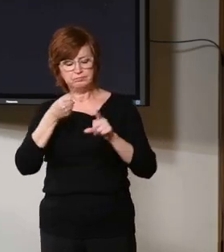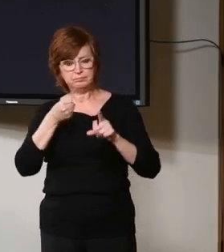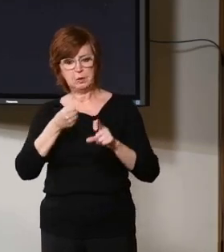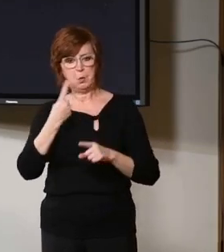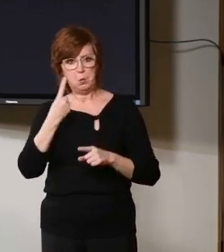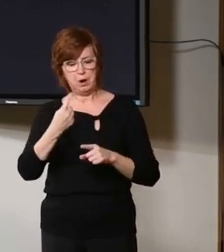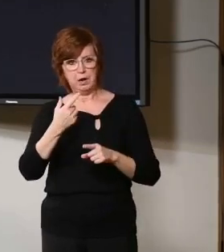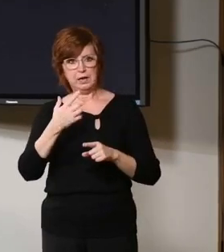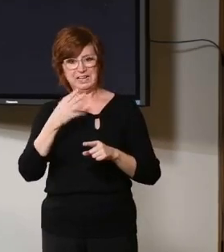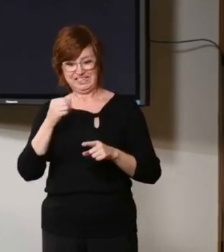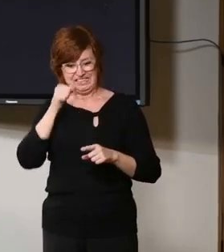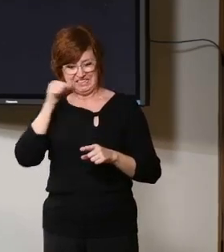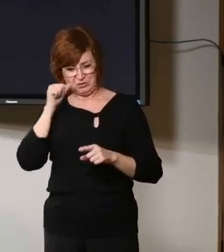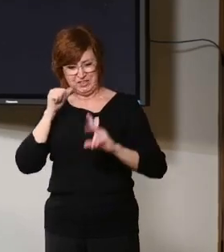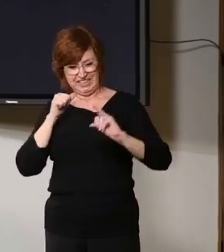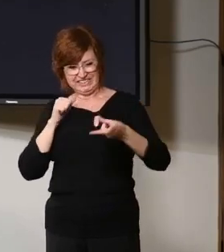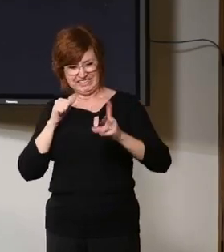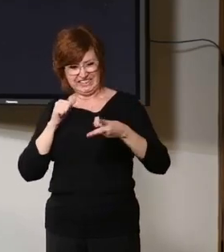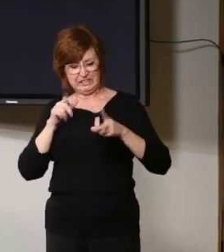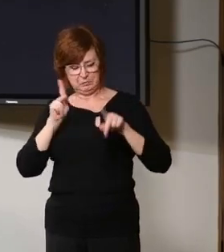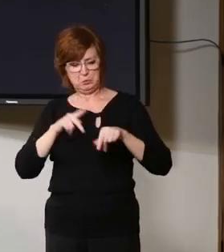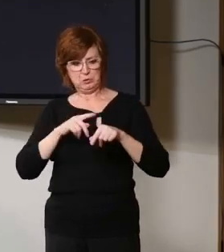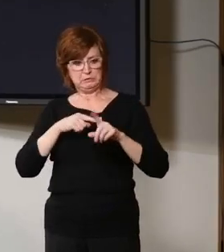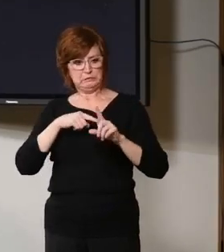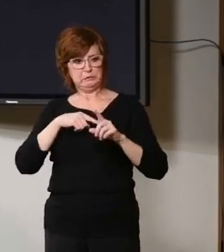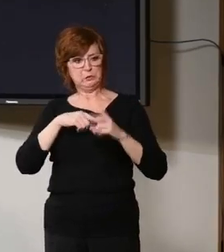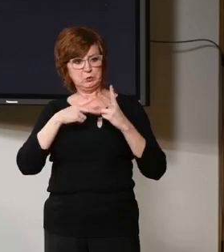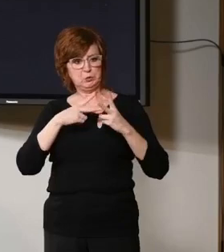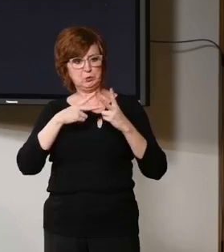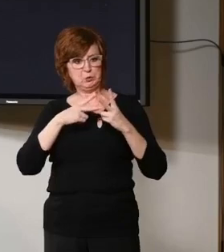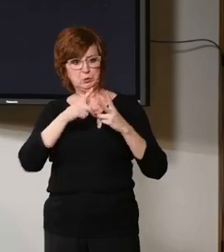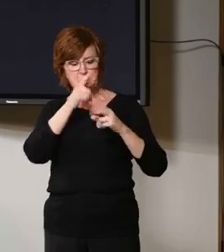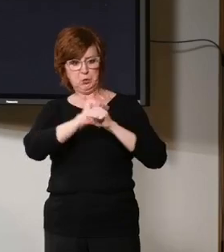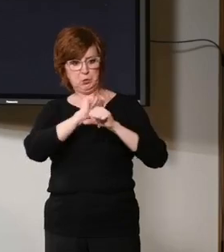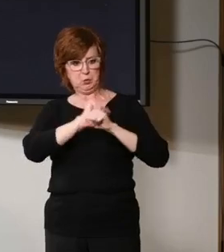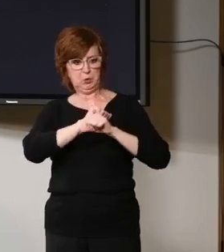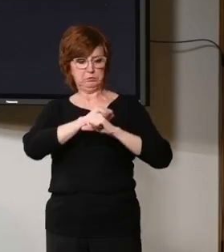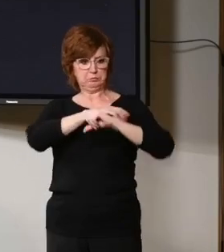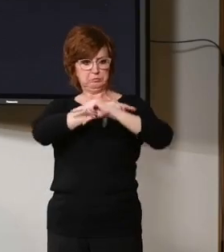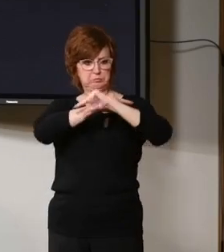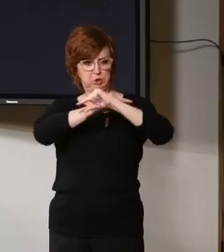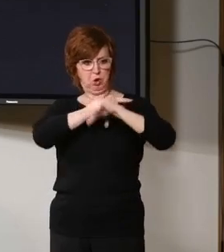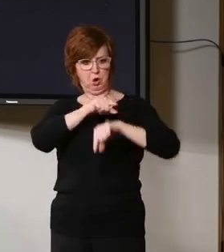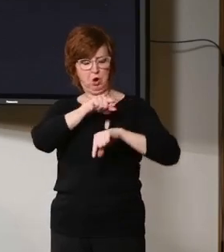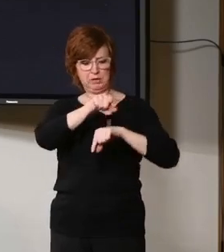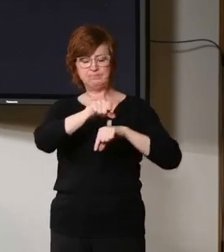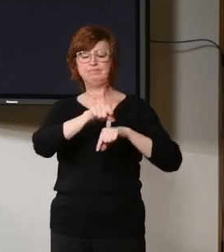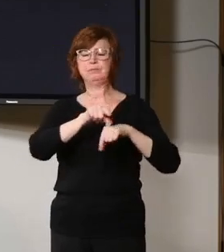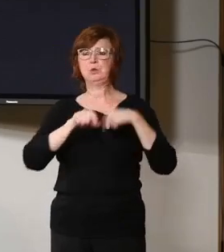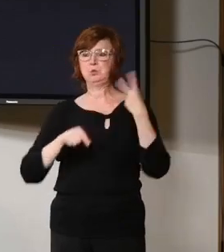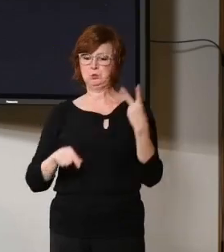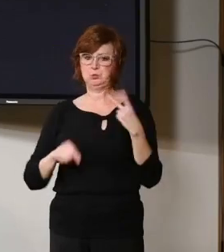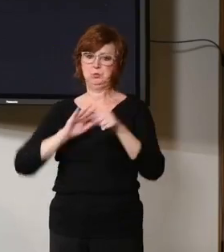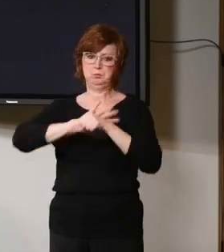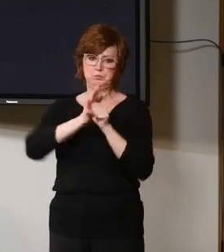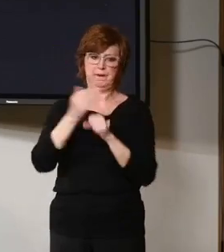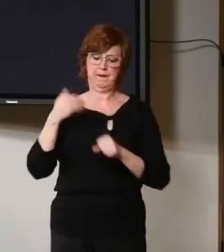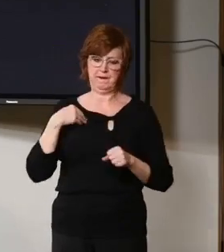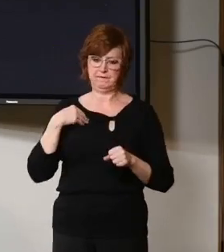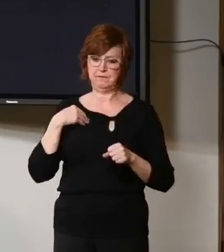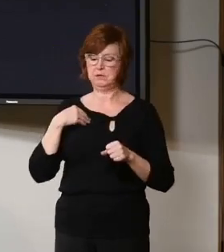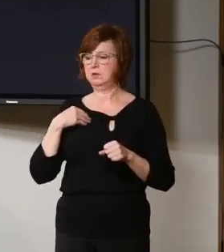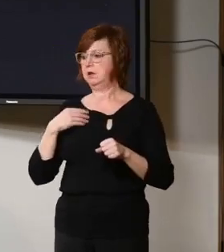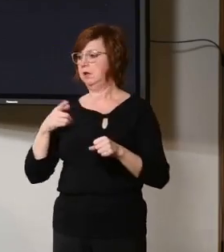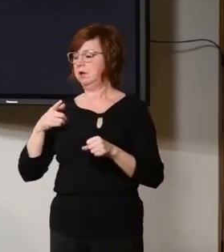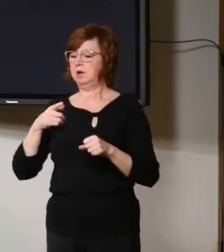second person in that setting tested positive, then the standard approach is being applied, where obviously if you are